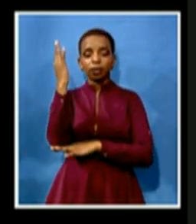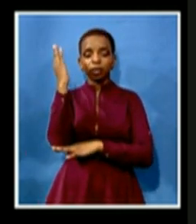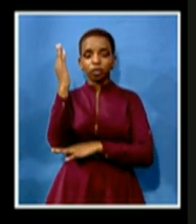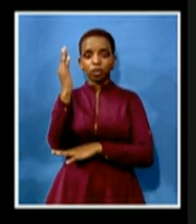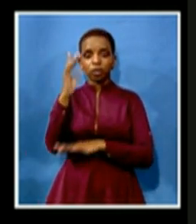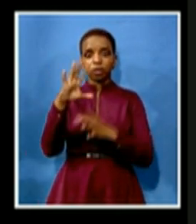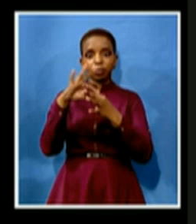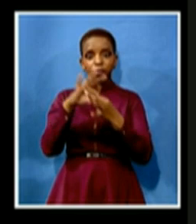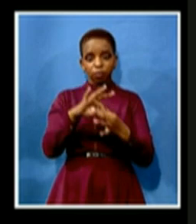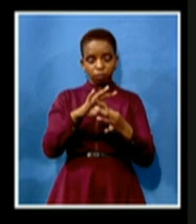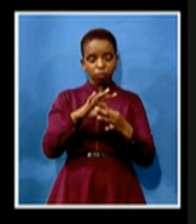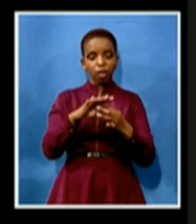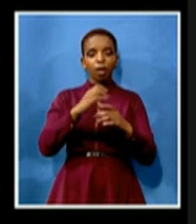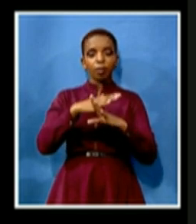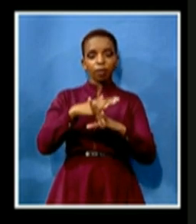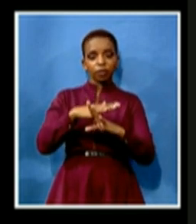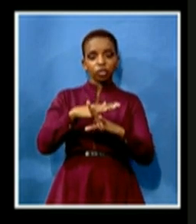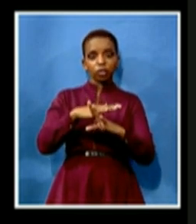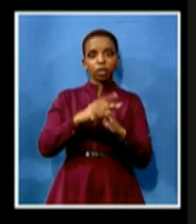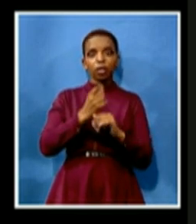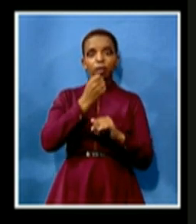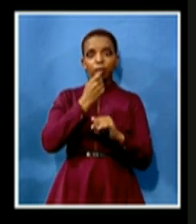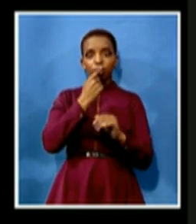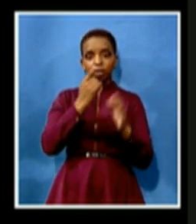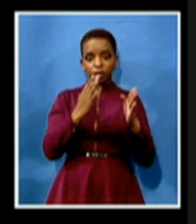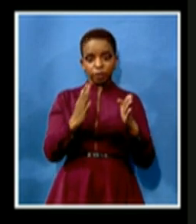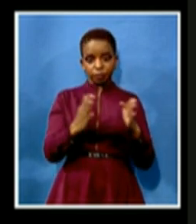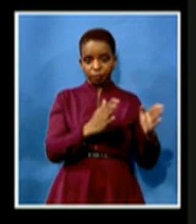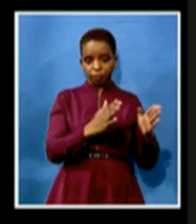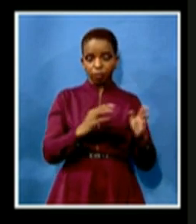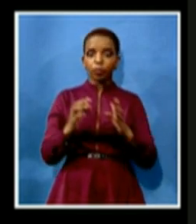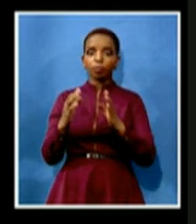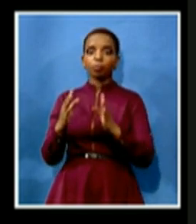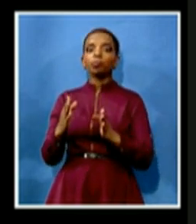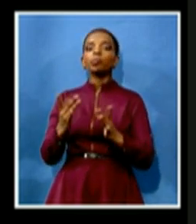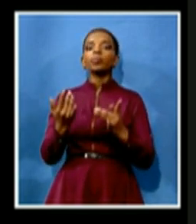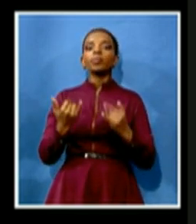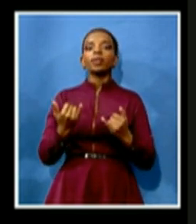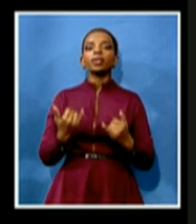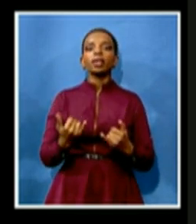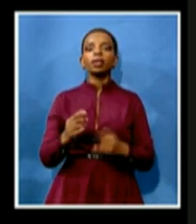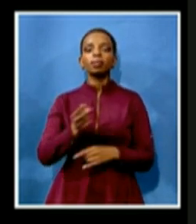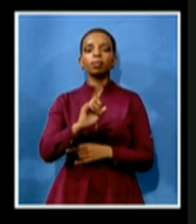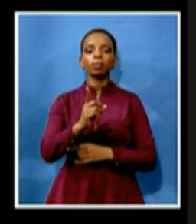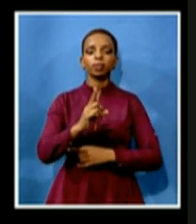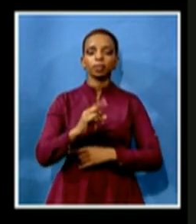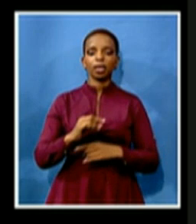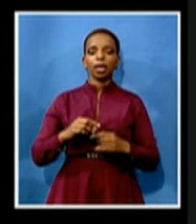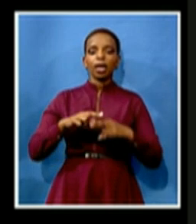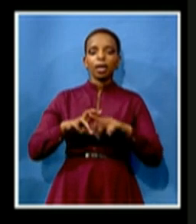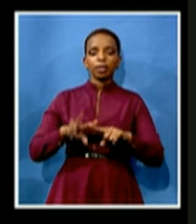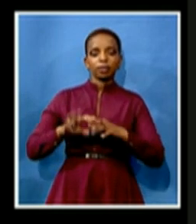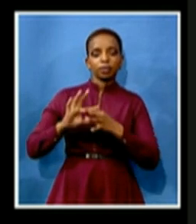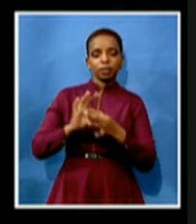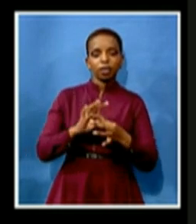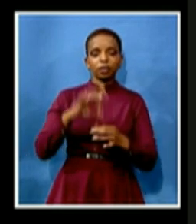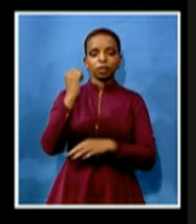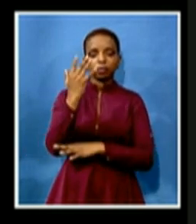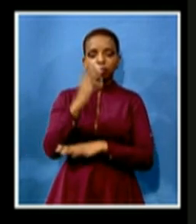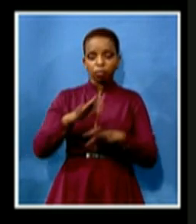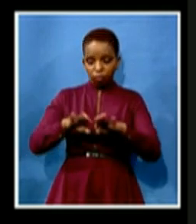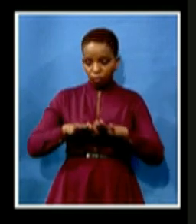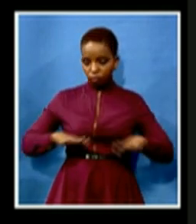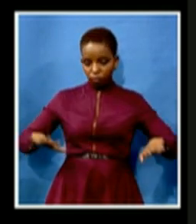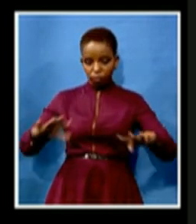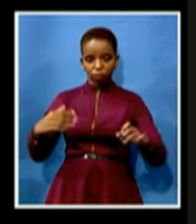models, which are related to spatial modeling. And here, I think Pierre George is doing the first presentation and Zaid